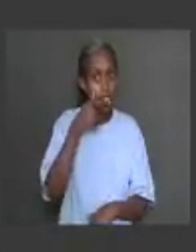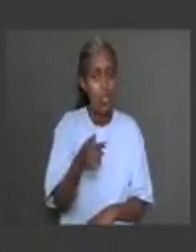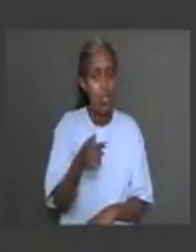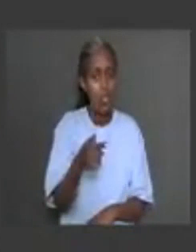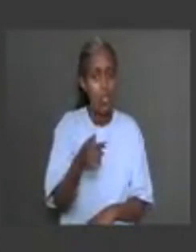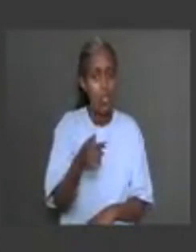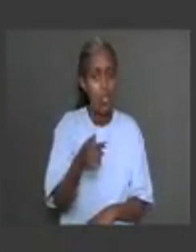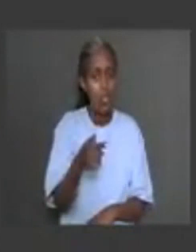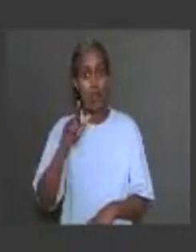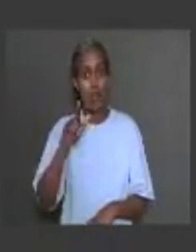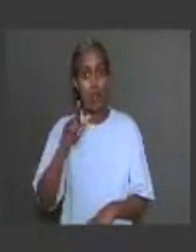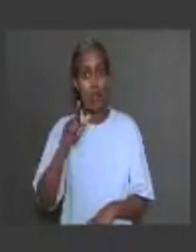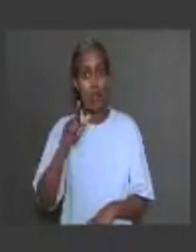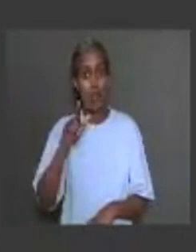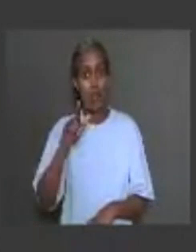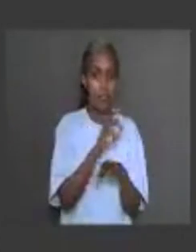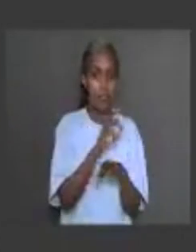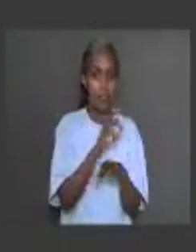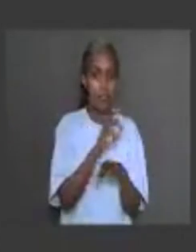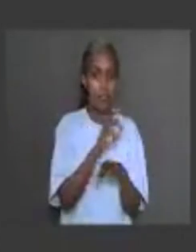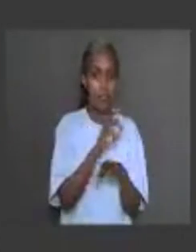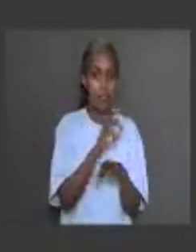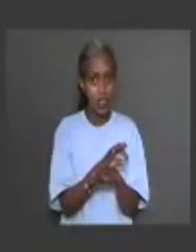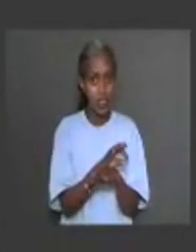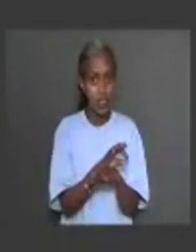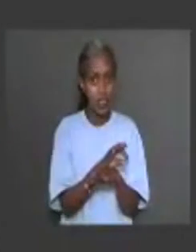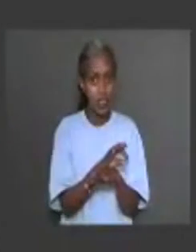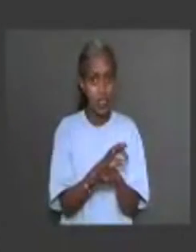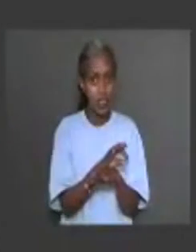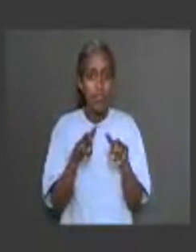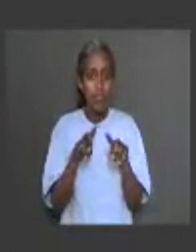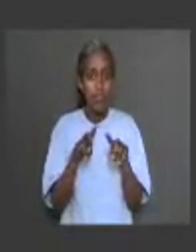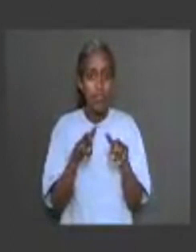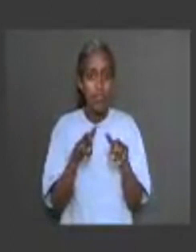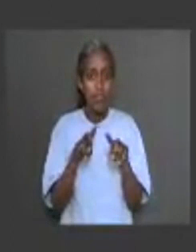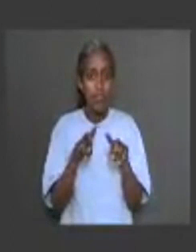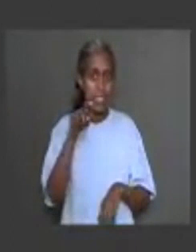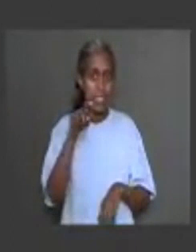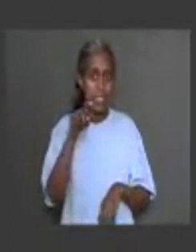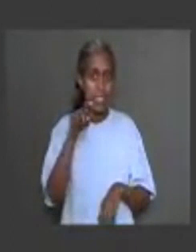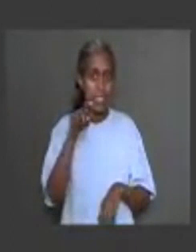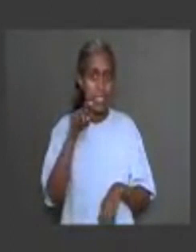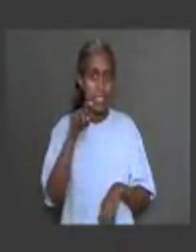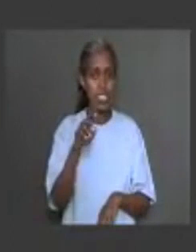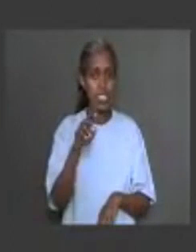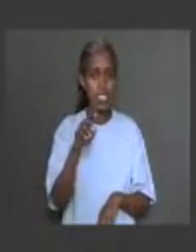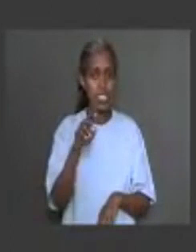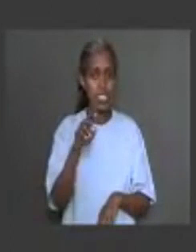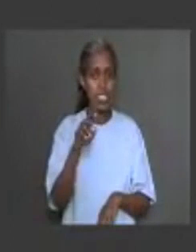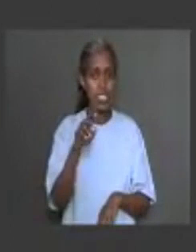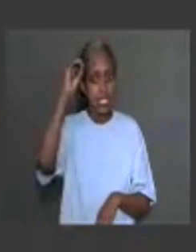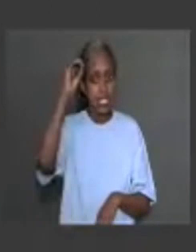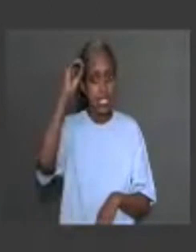polynomial function of variable x in degree n.